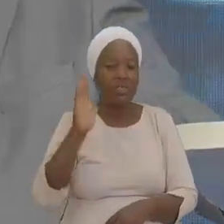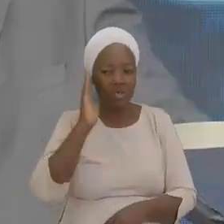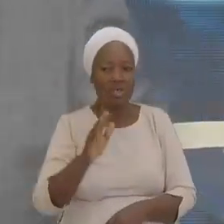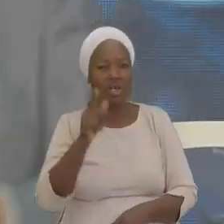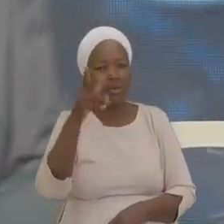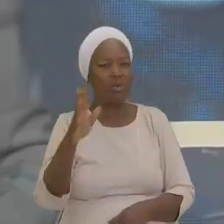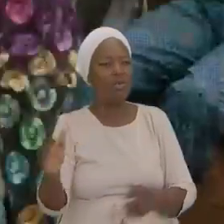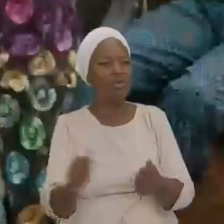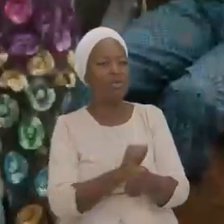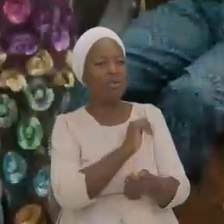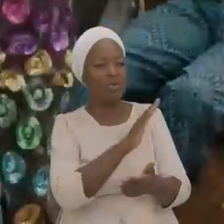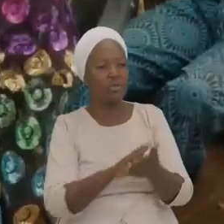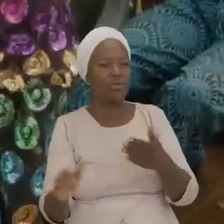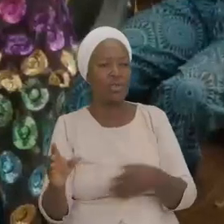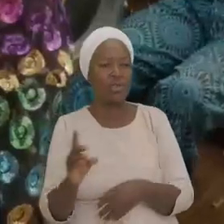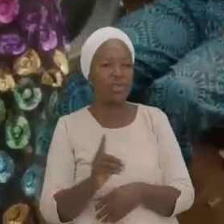destroy.